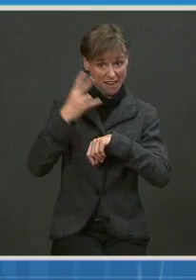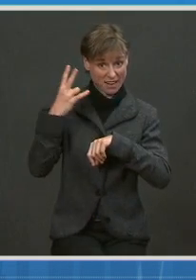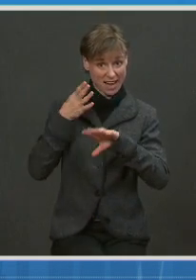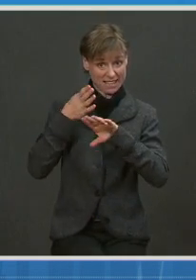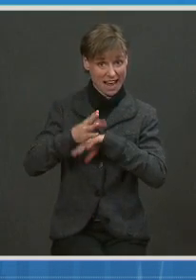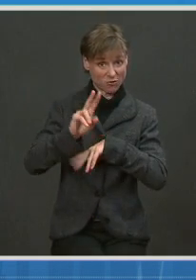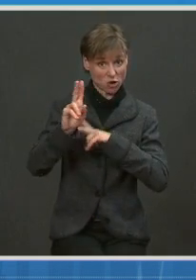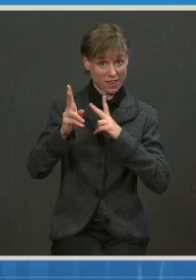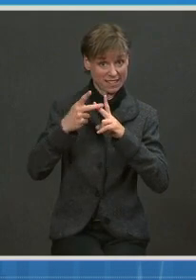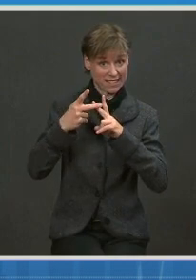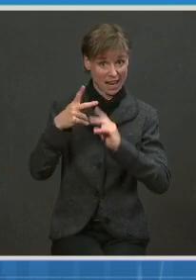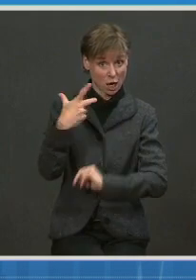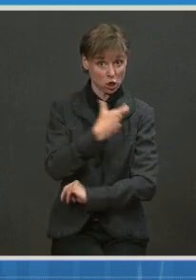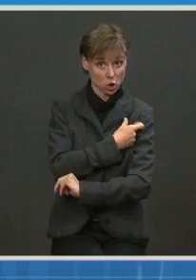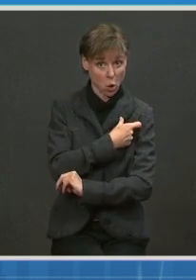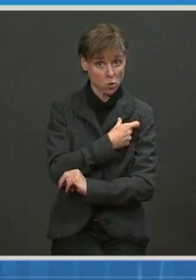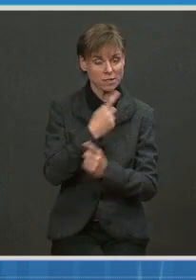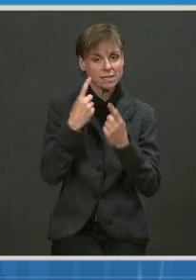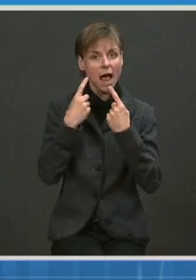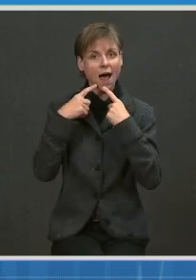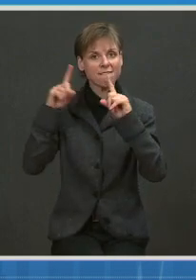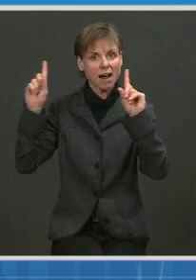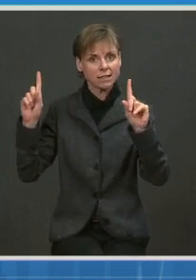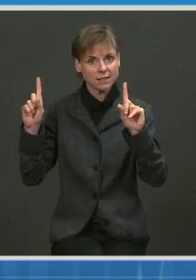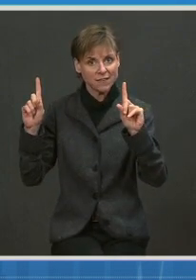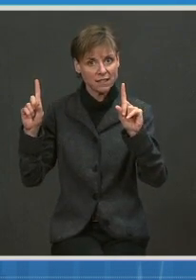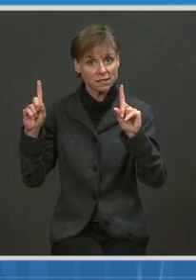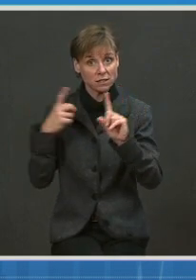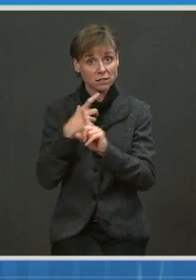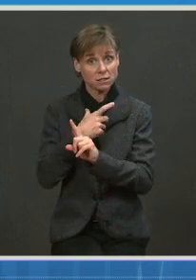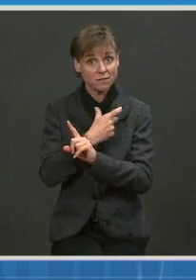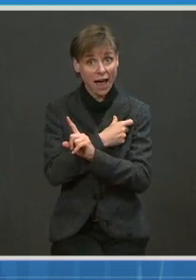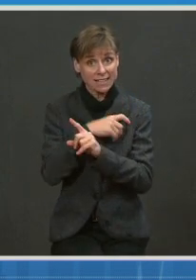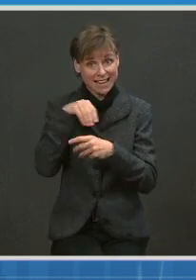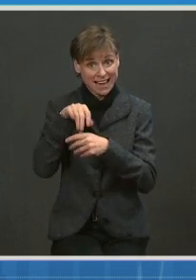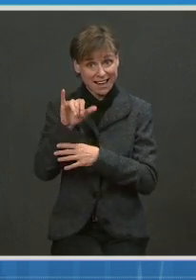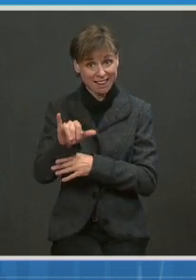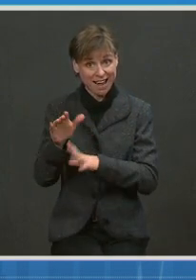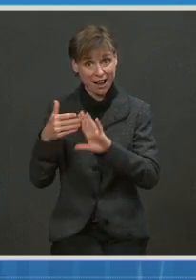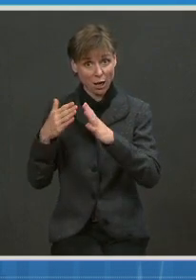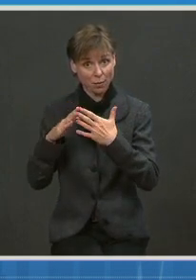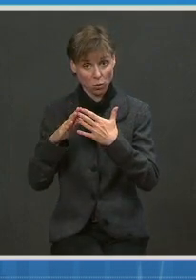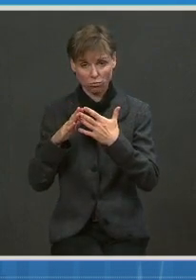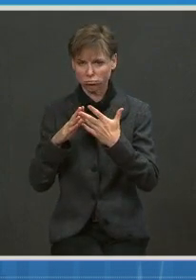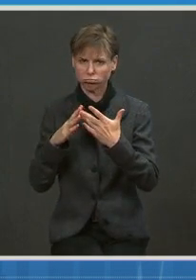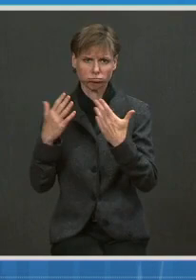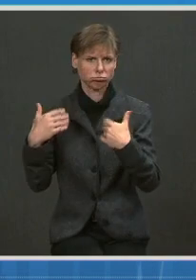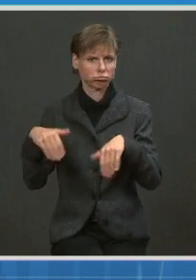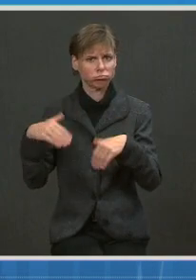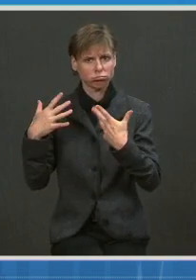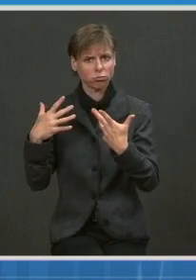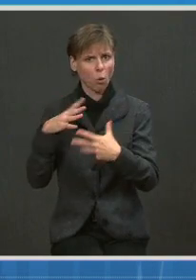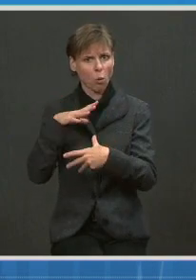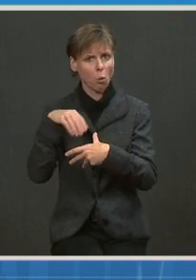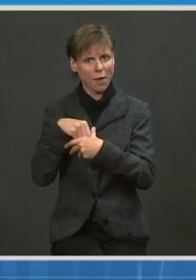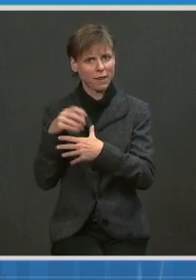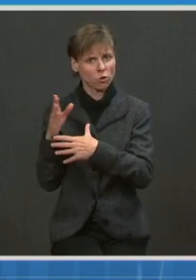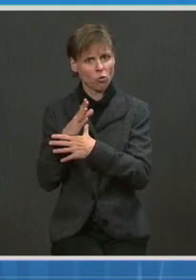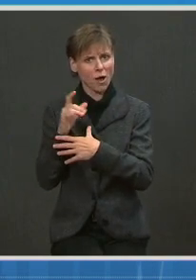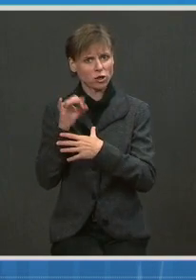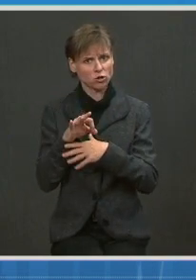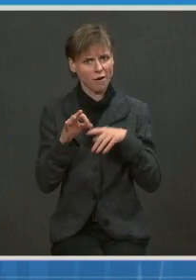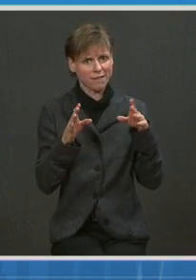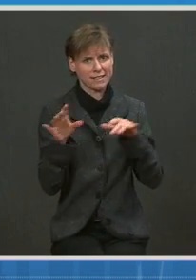dose, the effectiveness of this vaccine in the community was well within the range of the efficacy of the